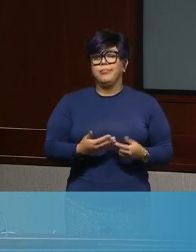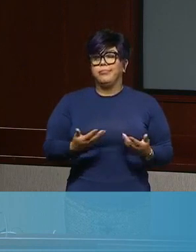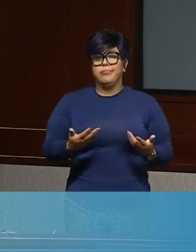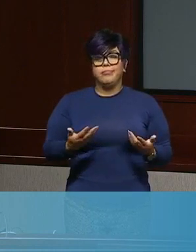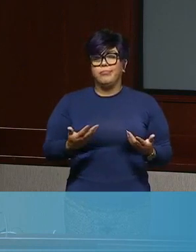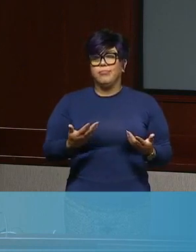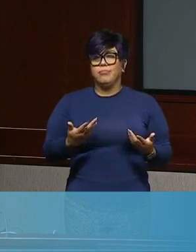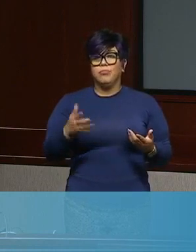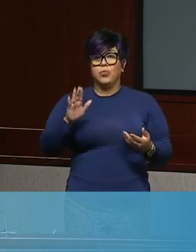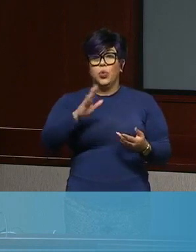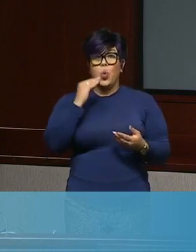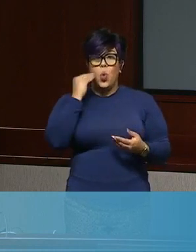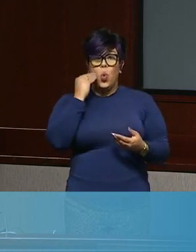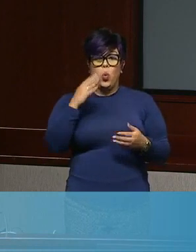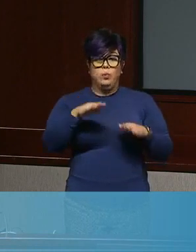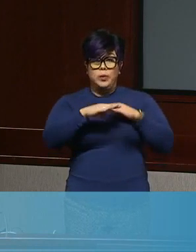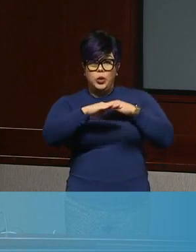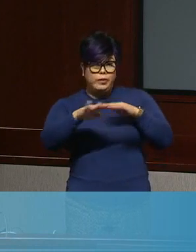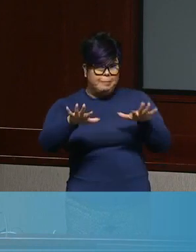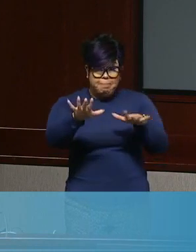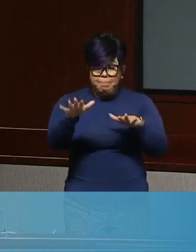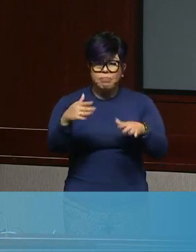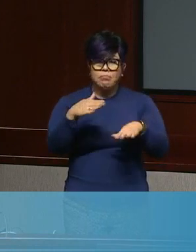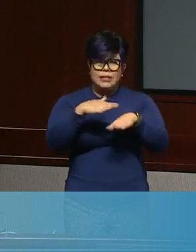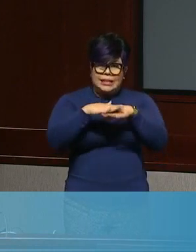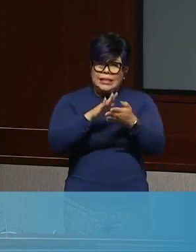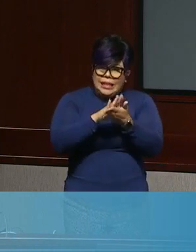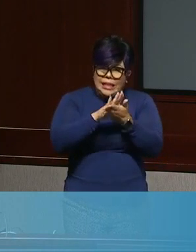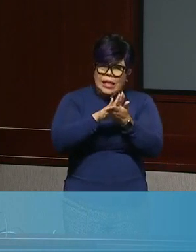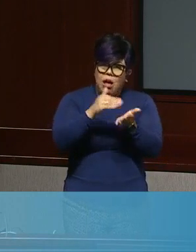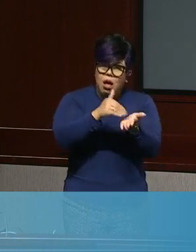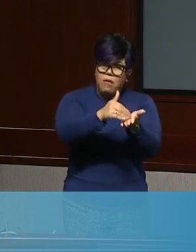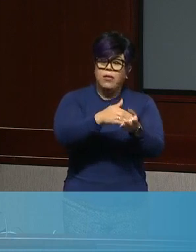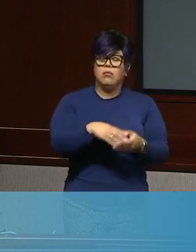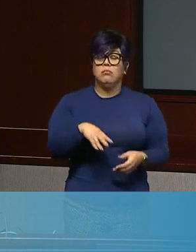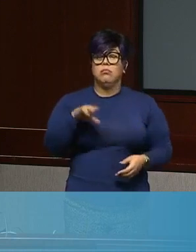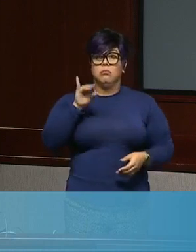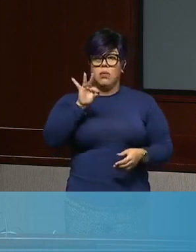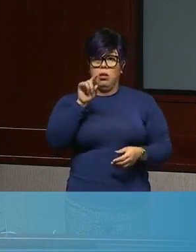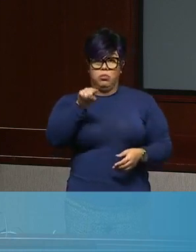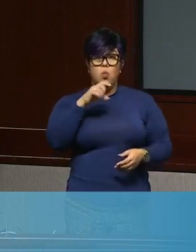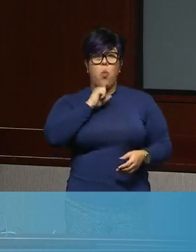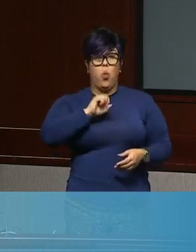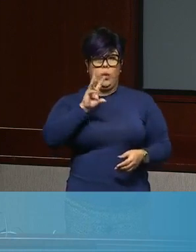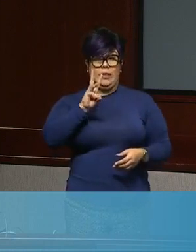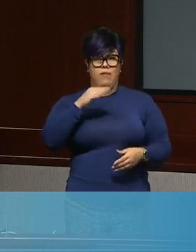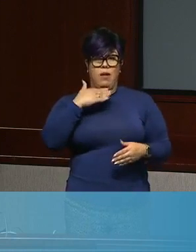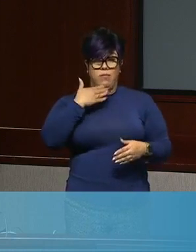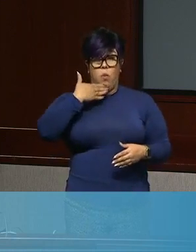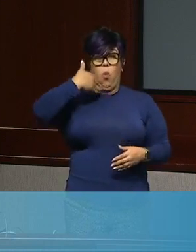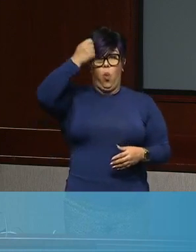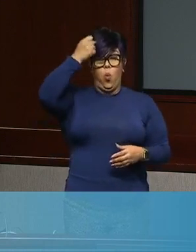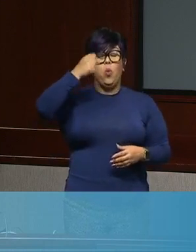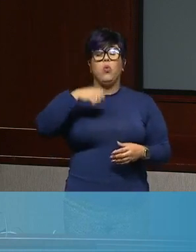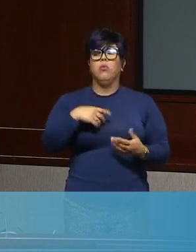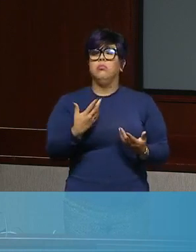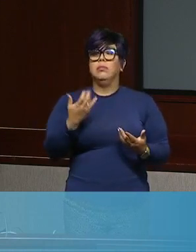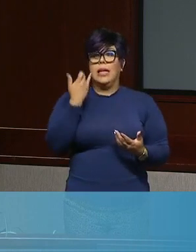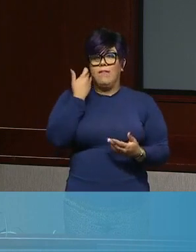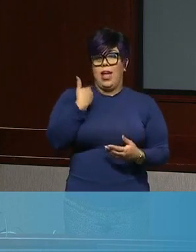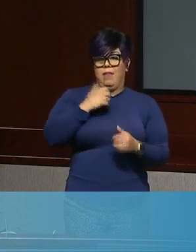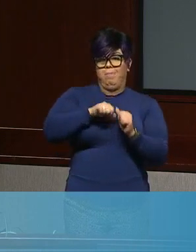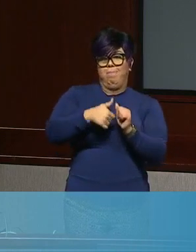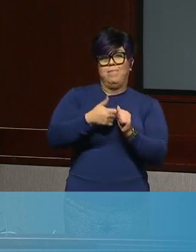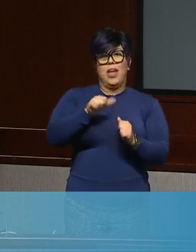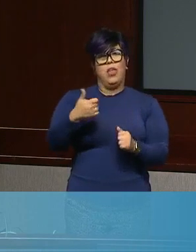clean surfaces. If you are 65 and older, if you have underlying health conditions,